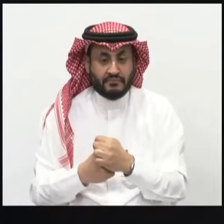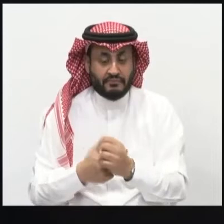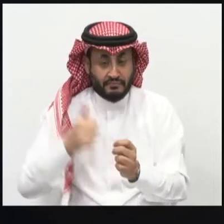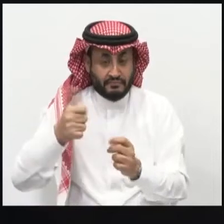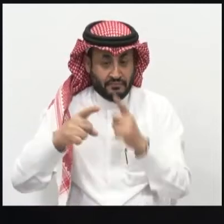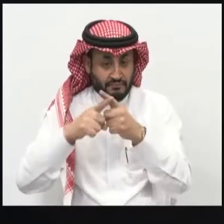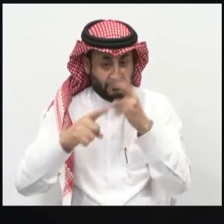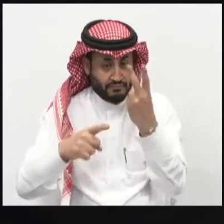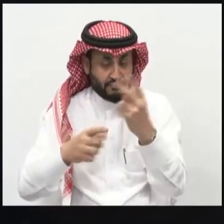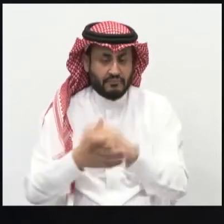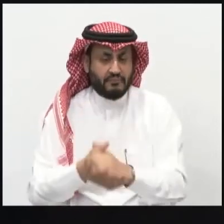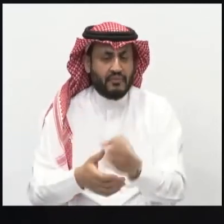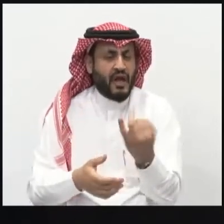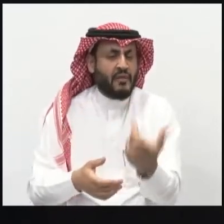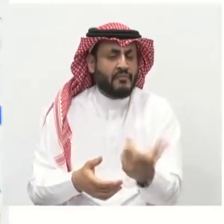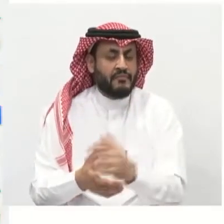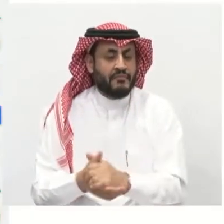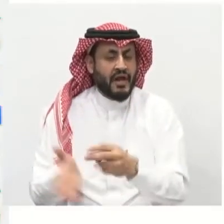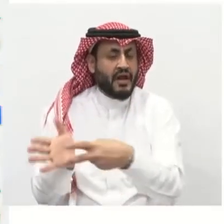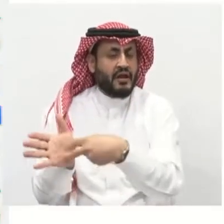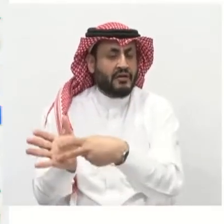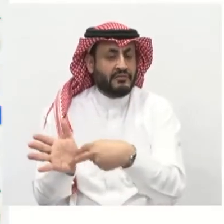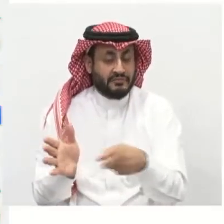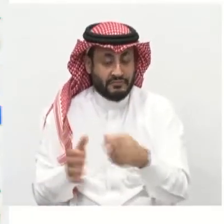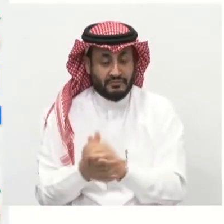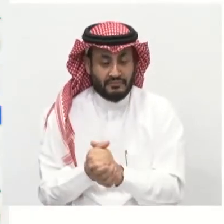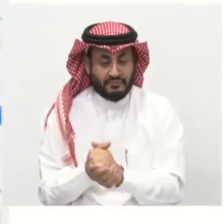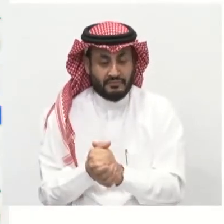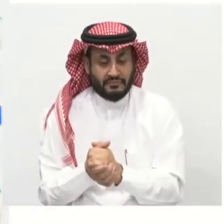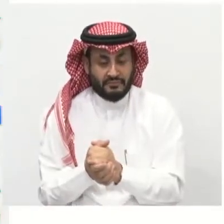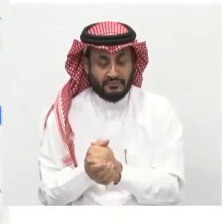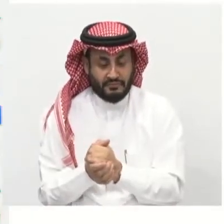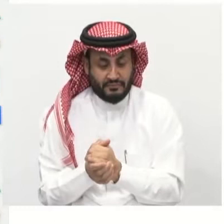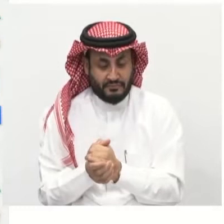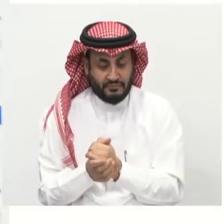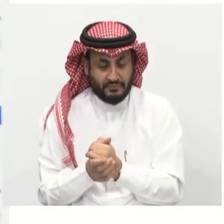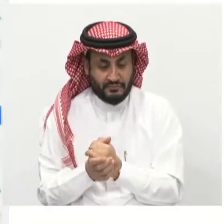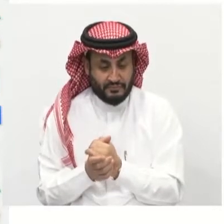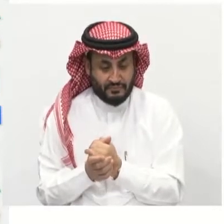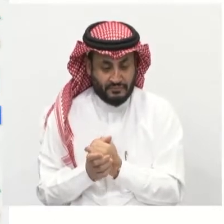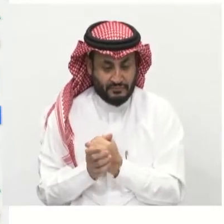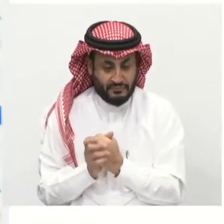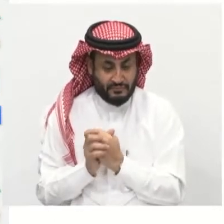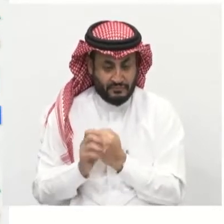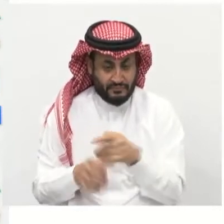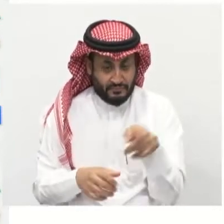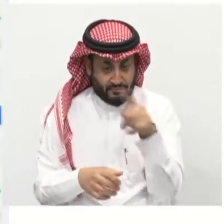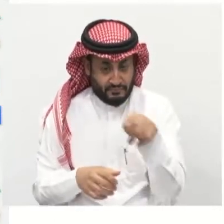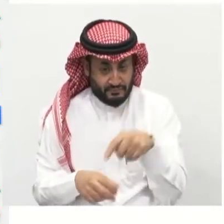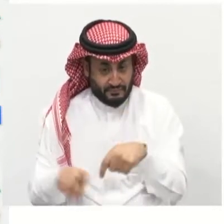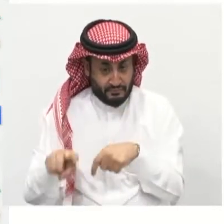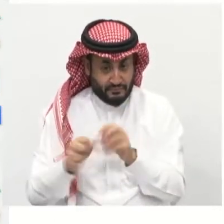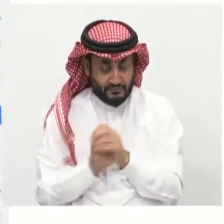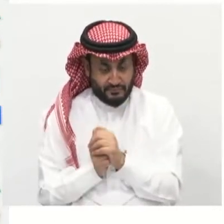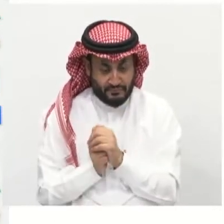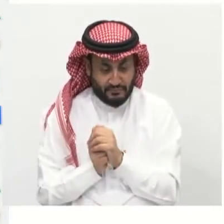have 20. Excellent. So here we have 10 and here we have 10, which means we have